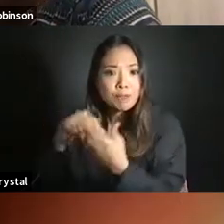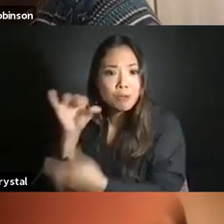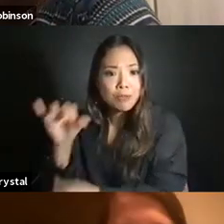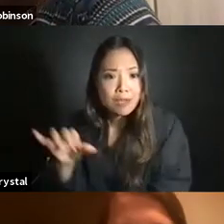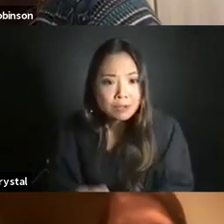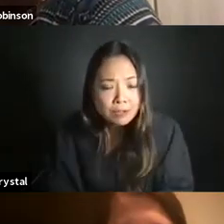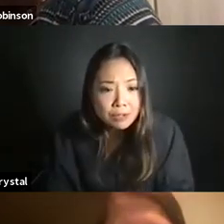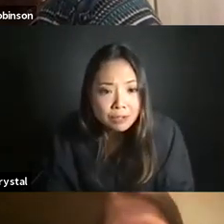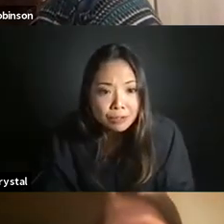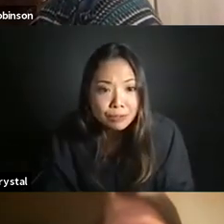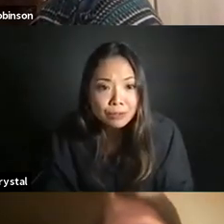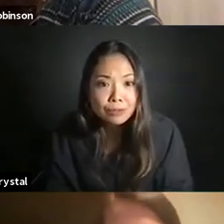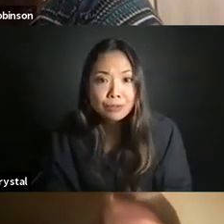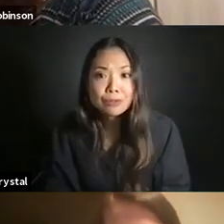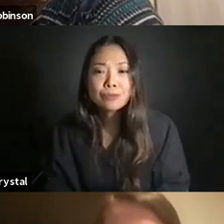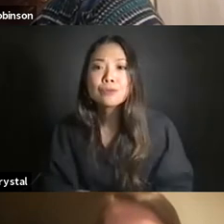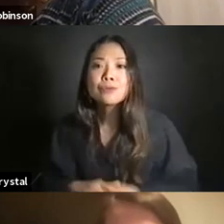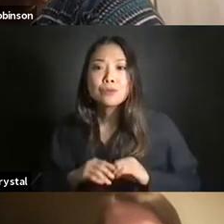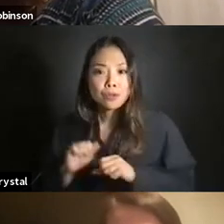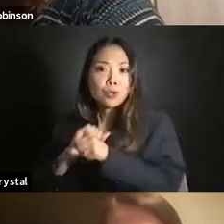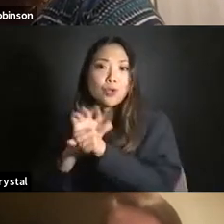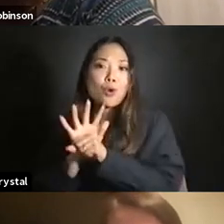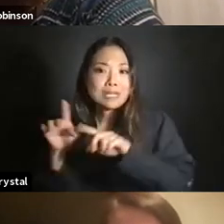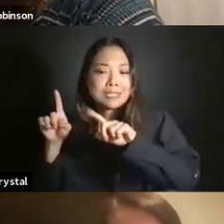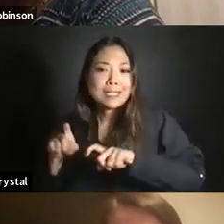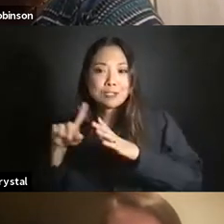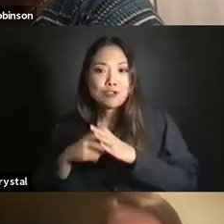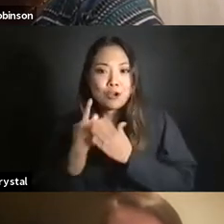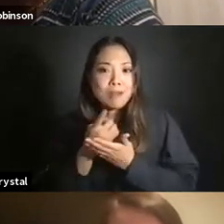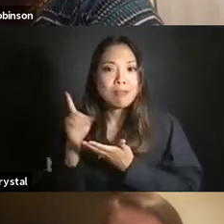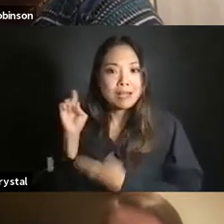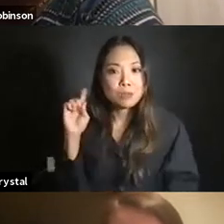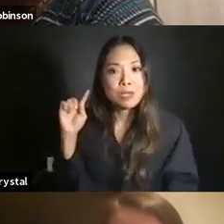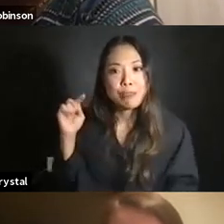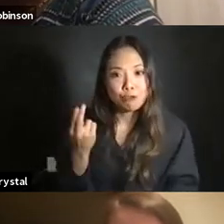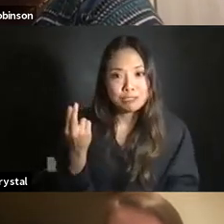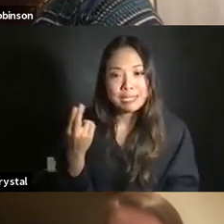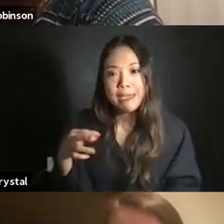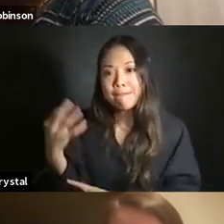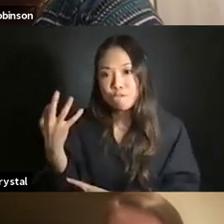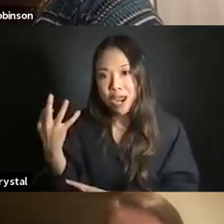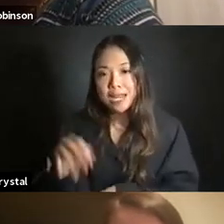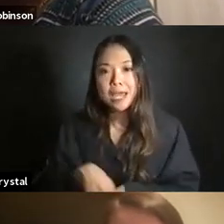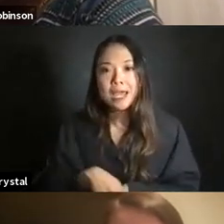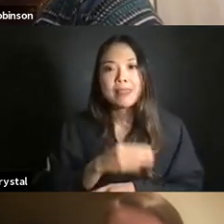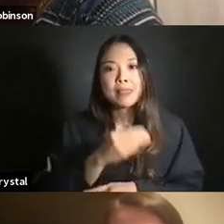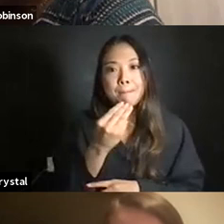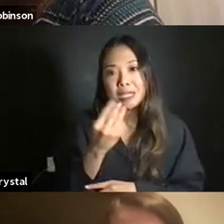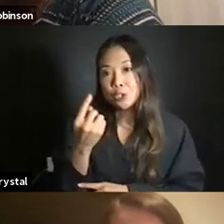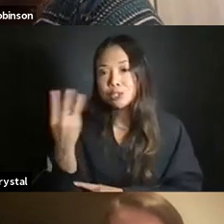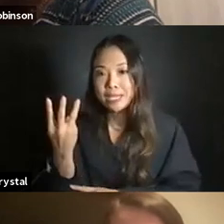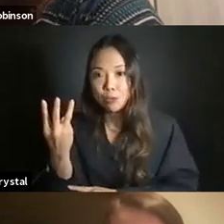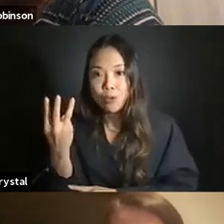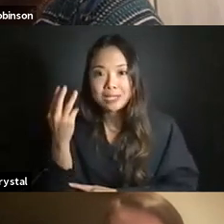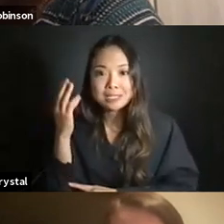we're doing the kova testing we started last thursday and friday and then monday tuesday wednesday will be the